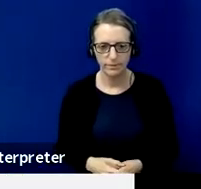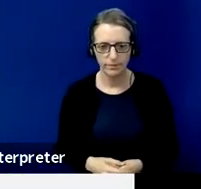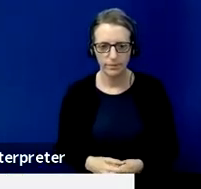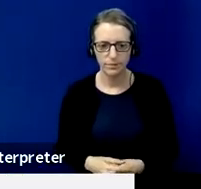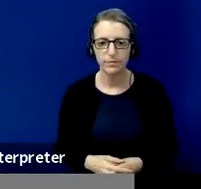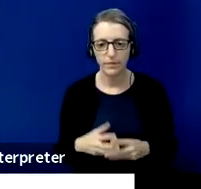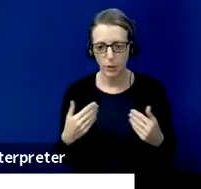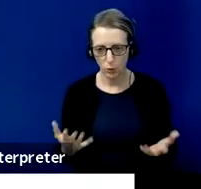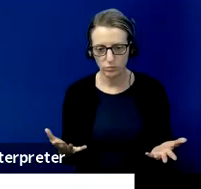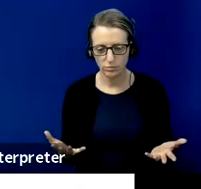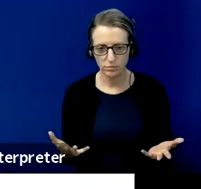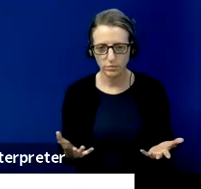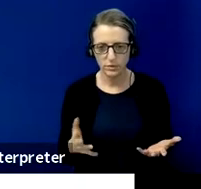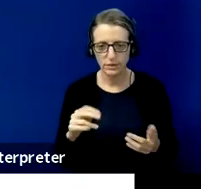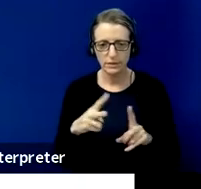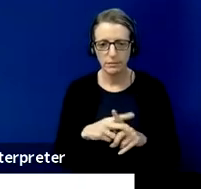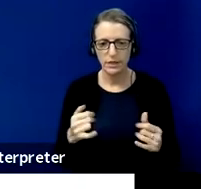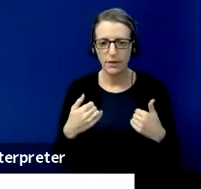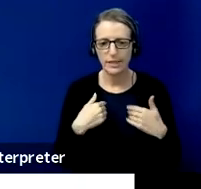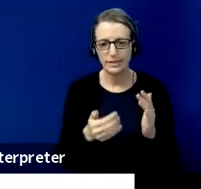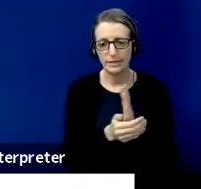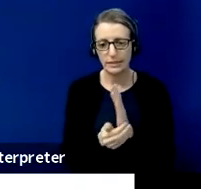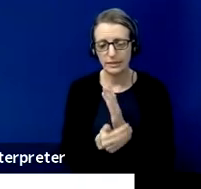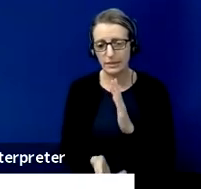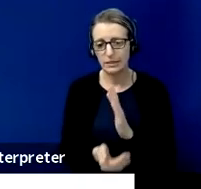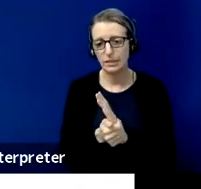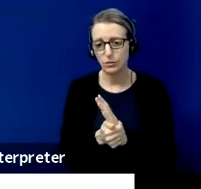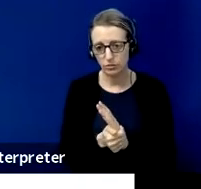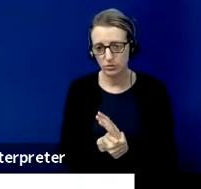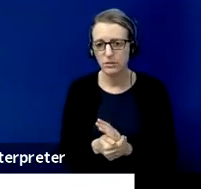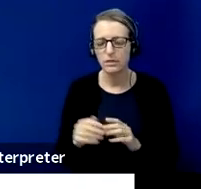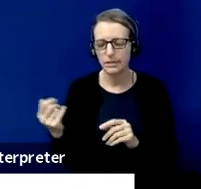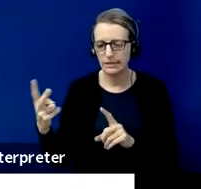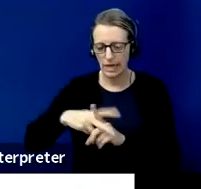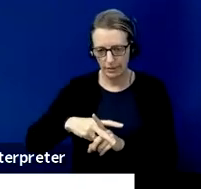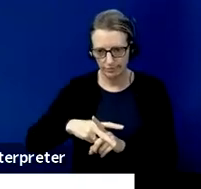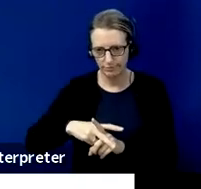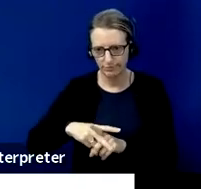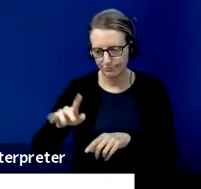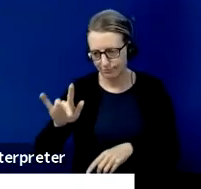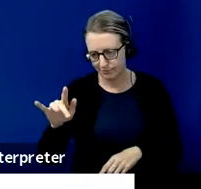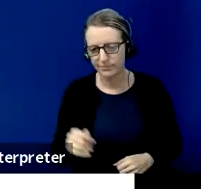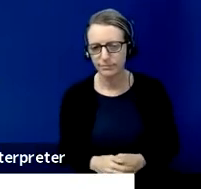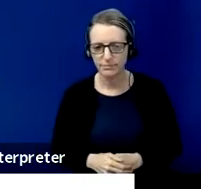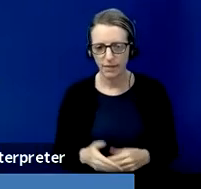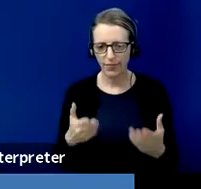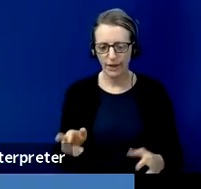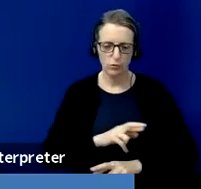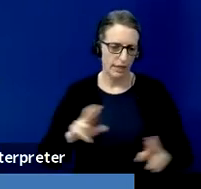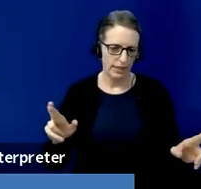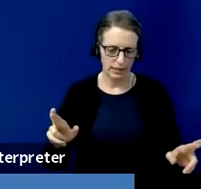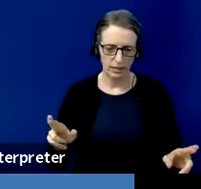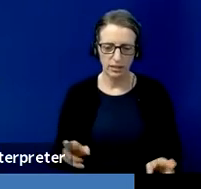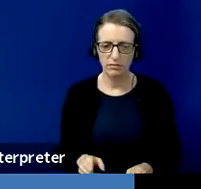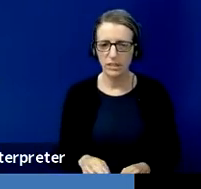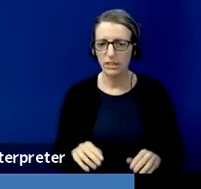There we go. This assignment now has the skills attached to it, and I could assign it to my students, which means it's there ready for me. You can do it